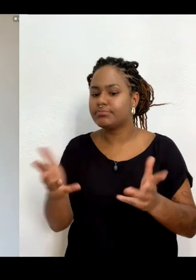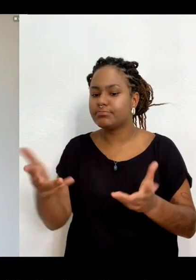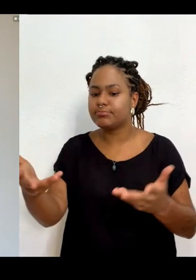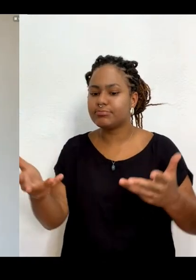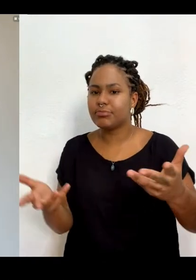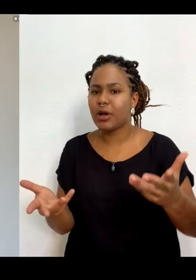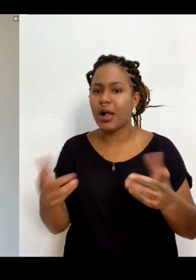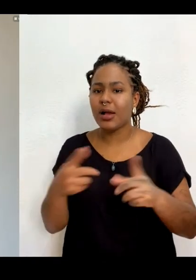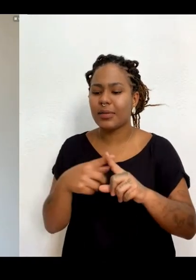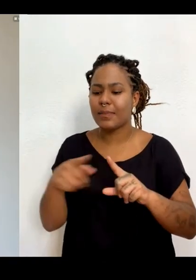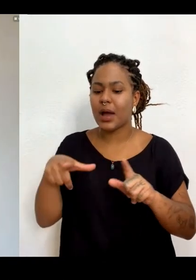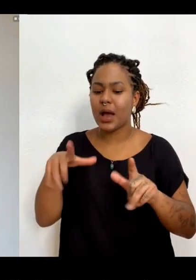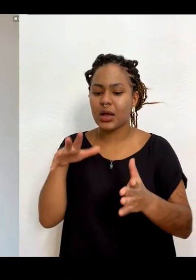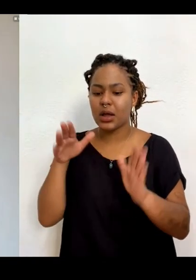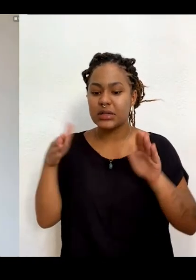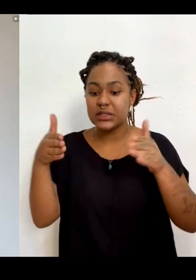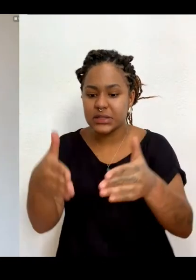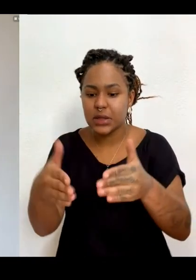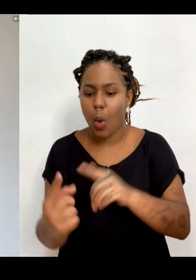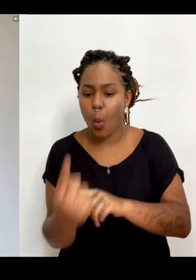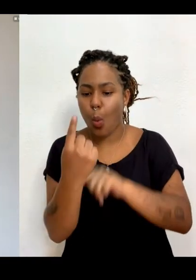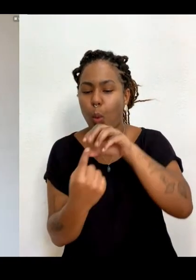a foreign